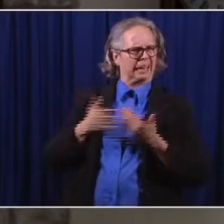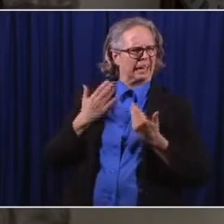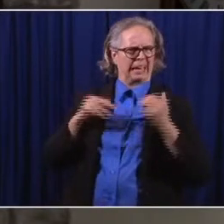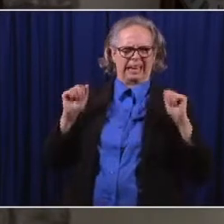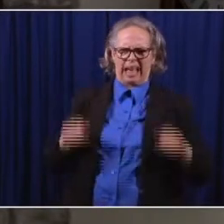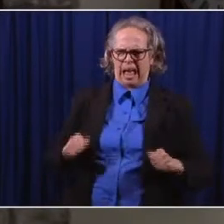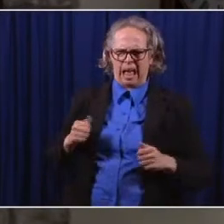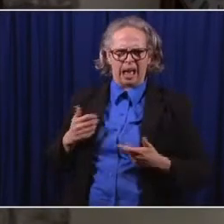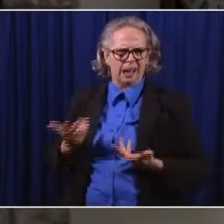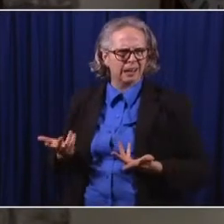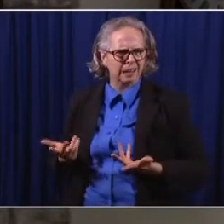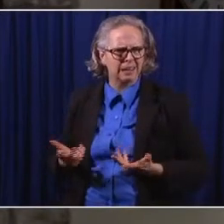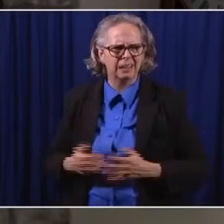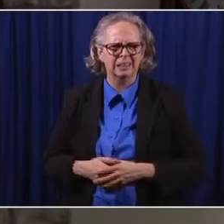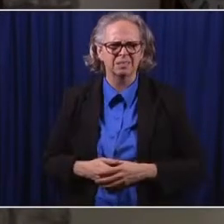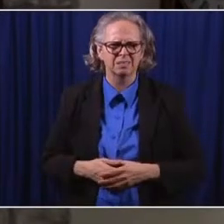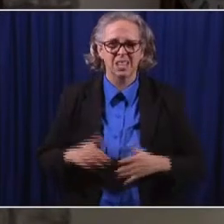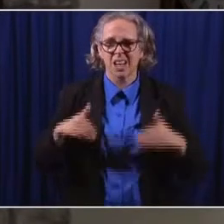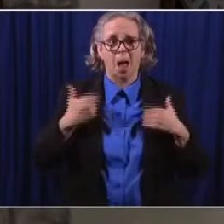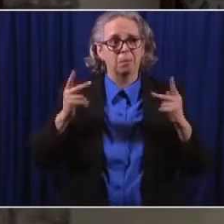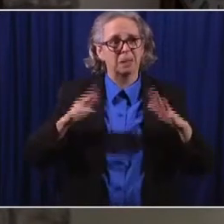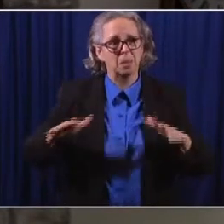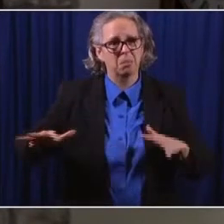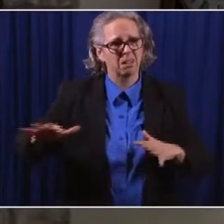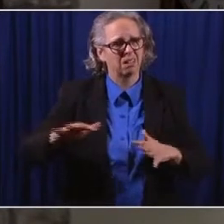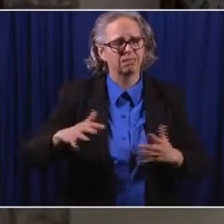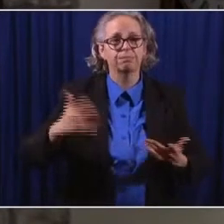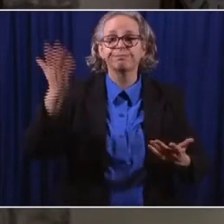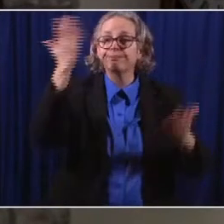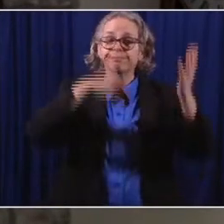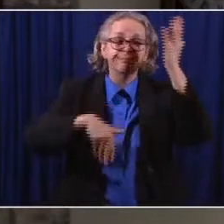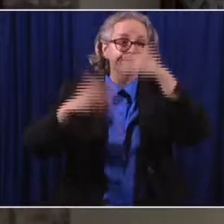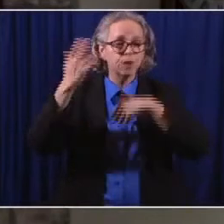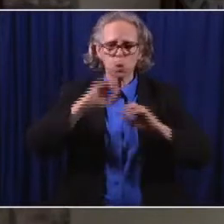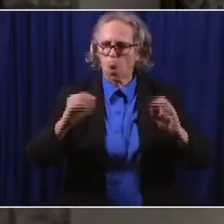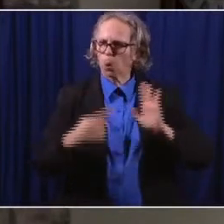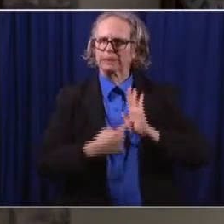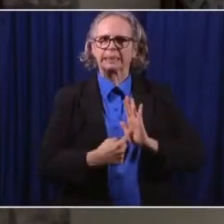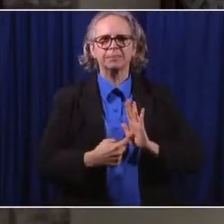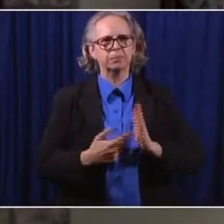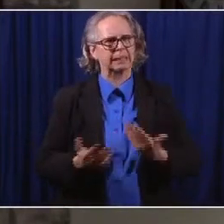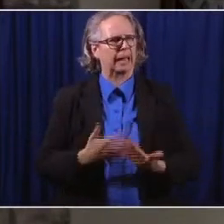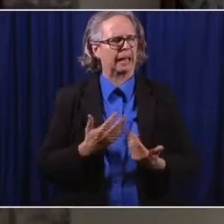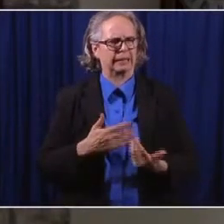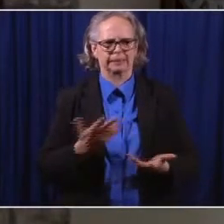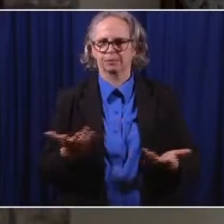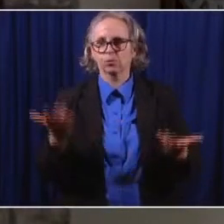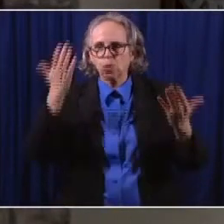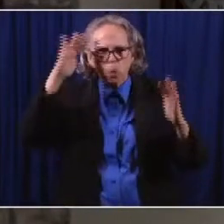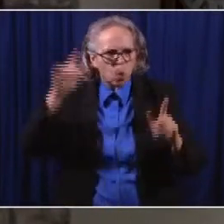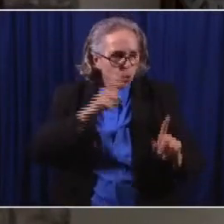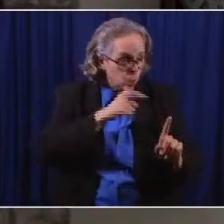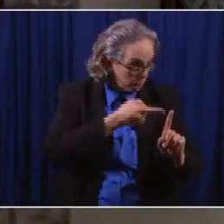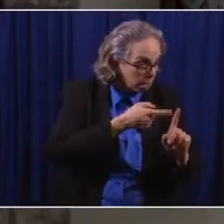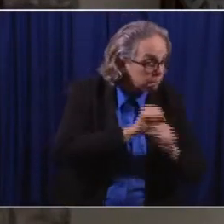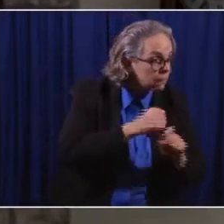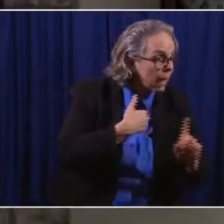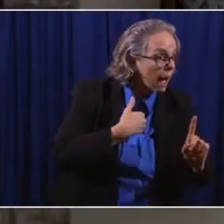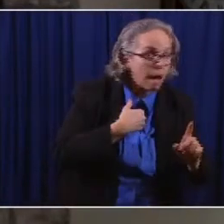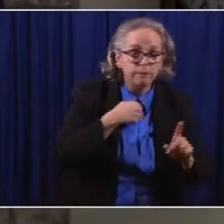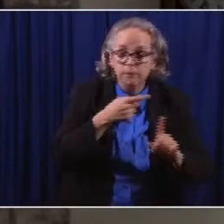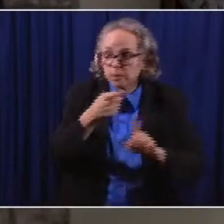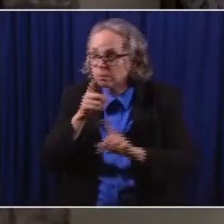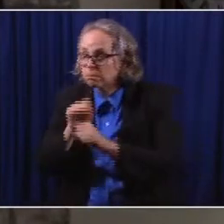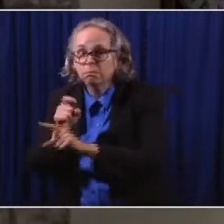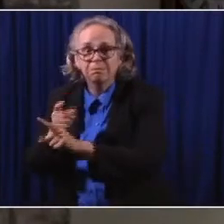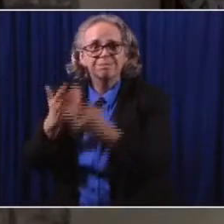show signs of it. Sometimes it's very difficult to know if they have it. It's impossible to know, and they don't know that they have